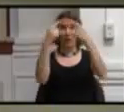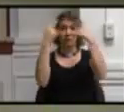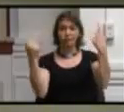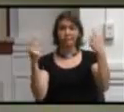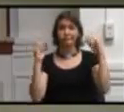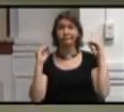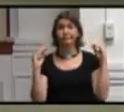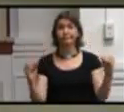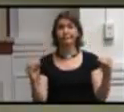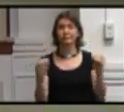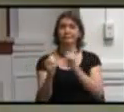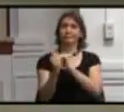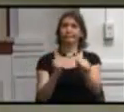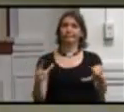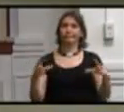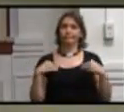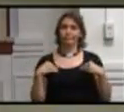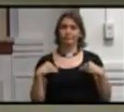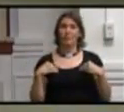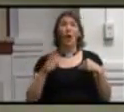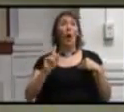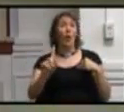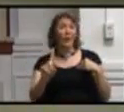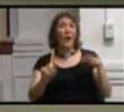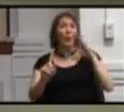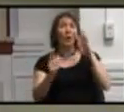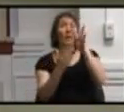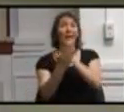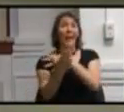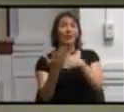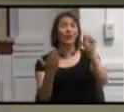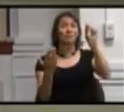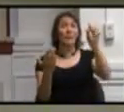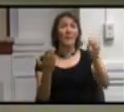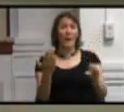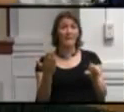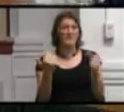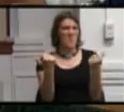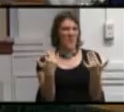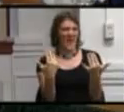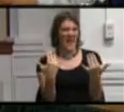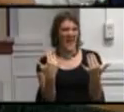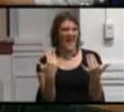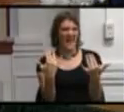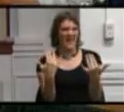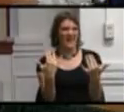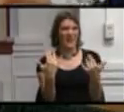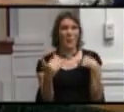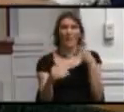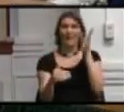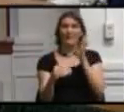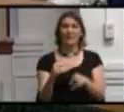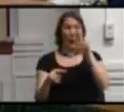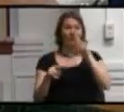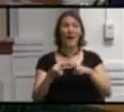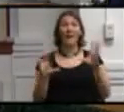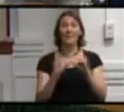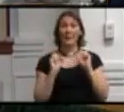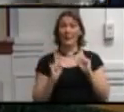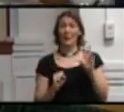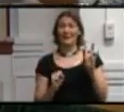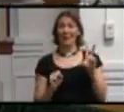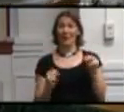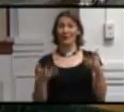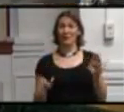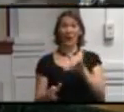Anybody opposed or abstaining? That carries 5-0. Before we do the calendar and adjourn this fun-filled meeting at